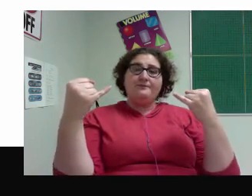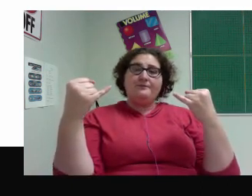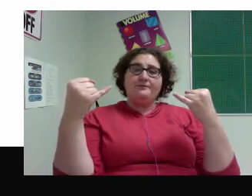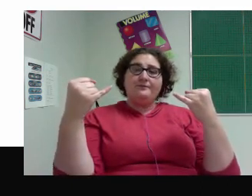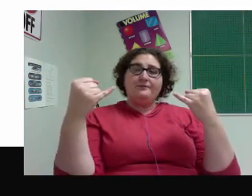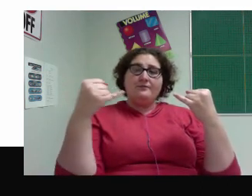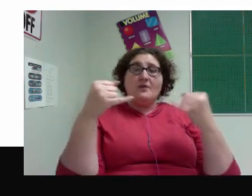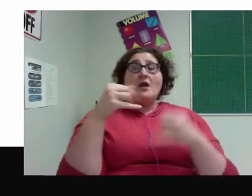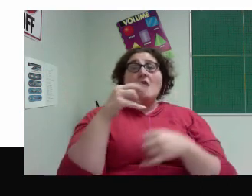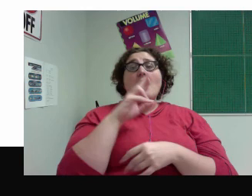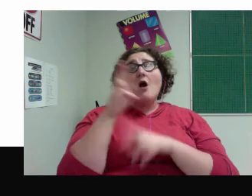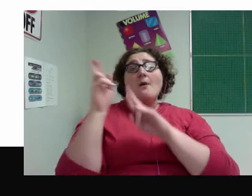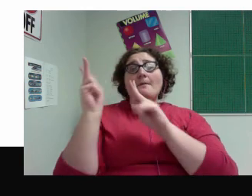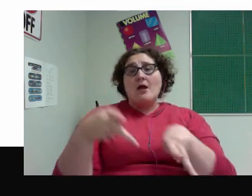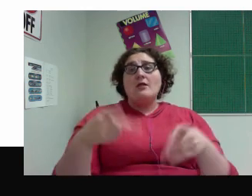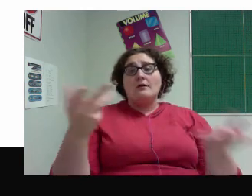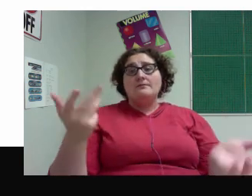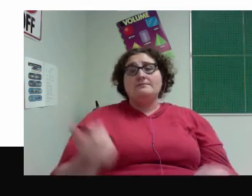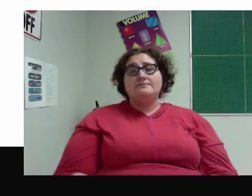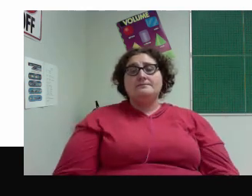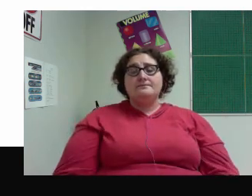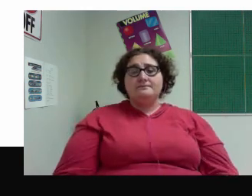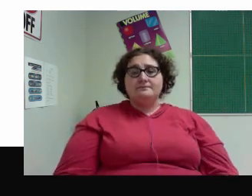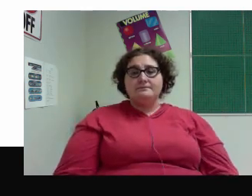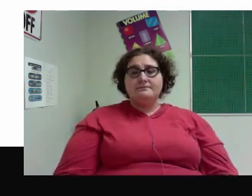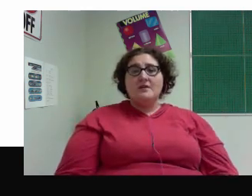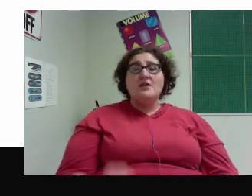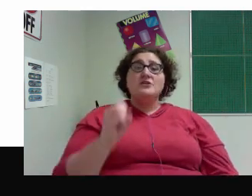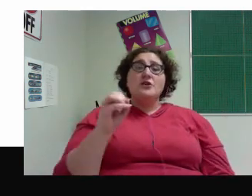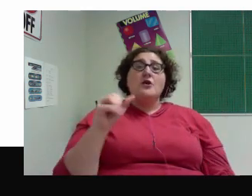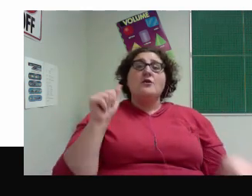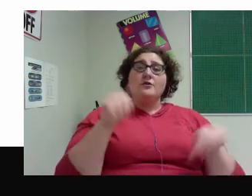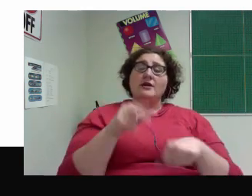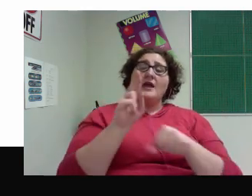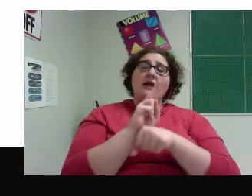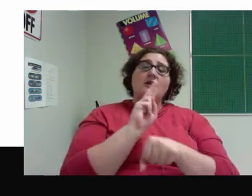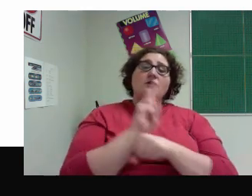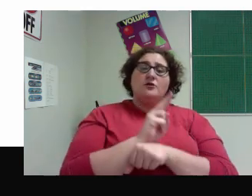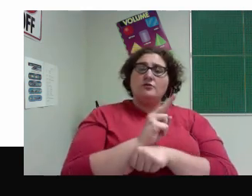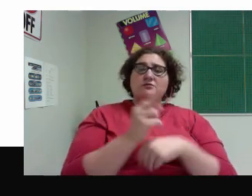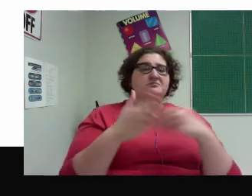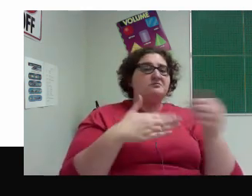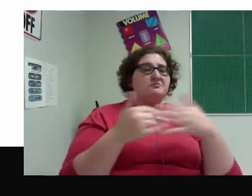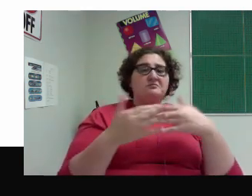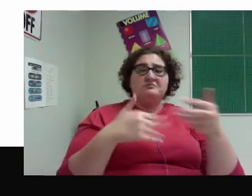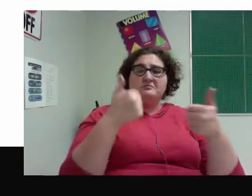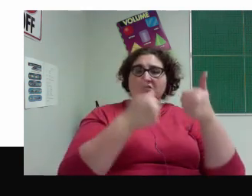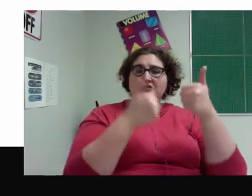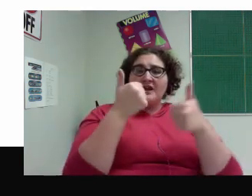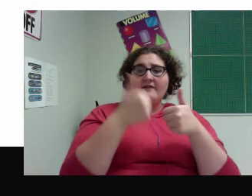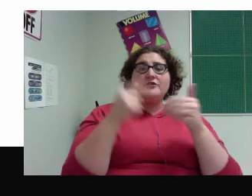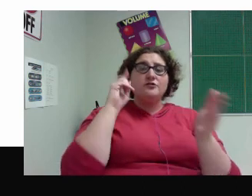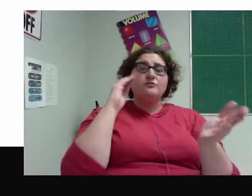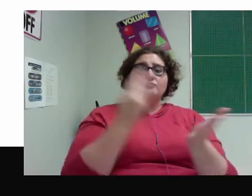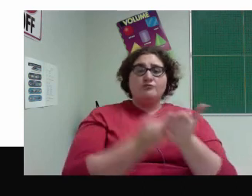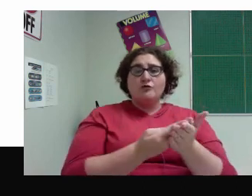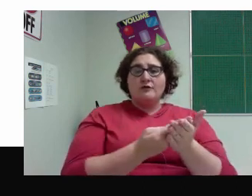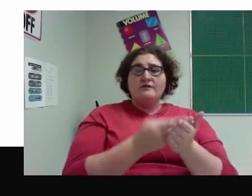are parallel. So you could use either reasoning to prove that A is parallel to